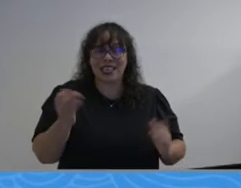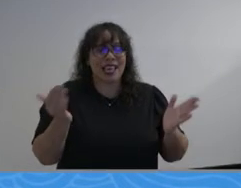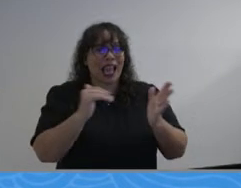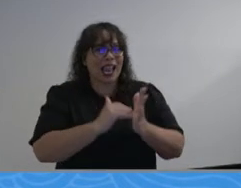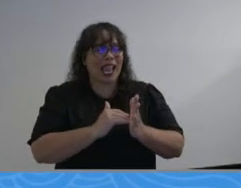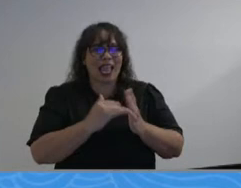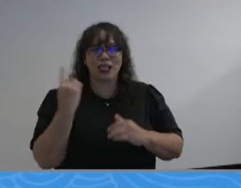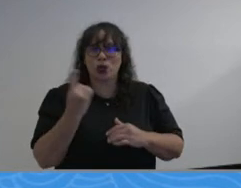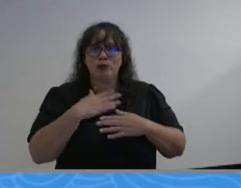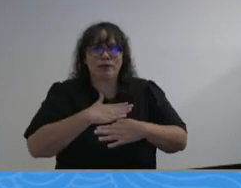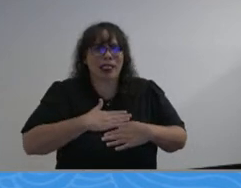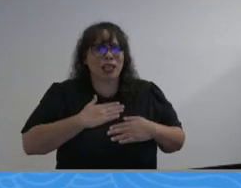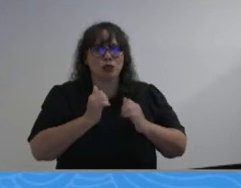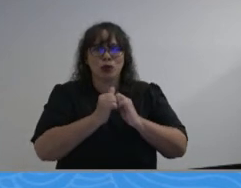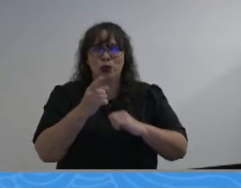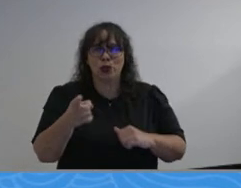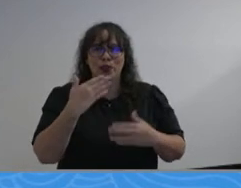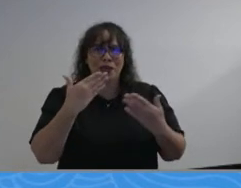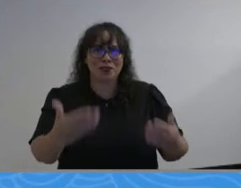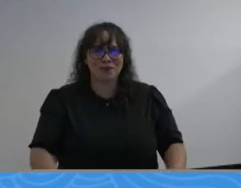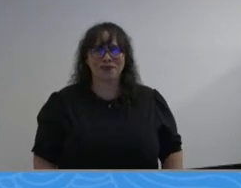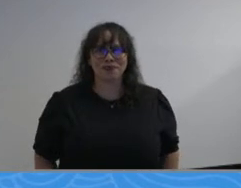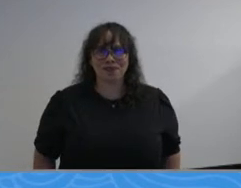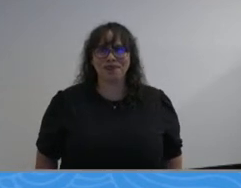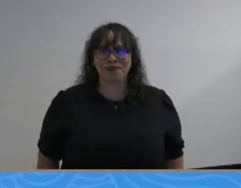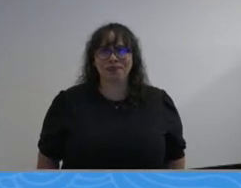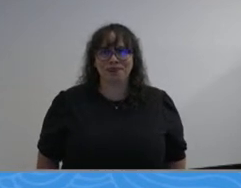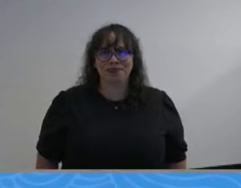it is a pleasure to be with you. Thank you.